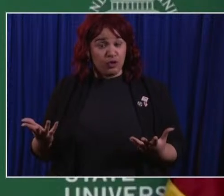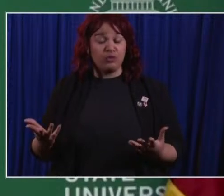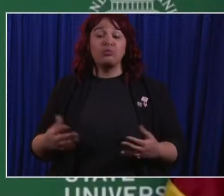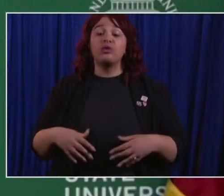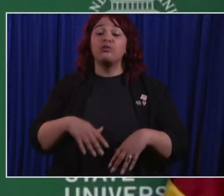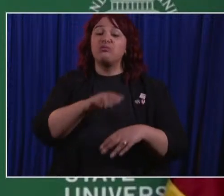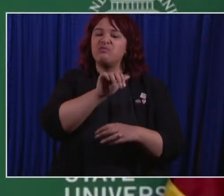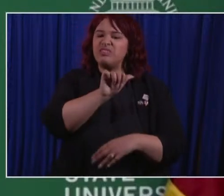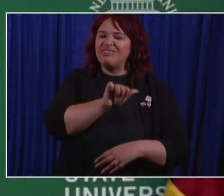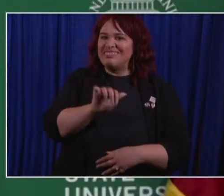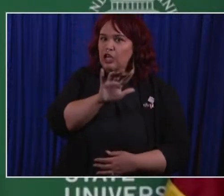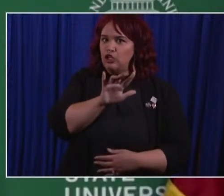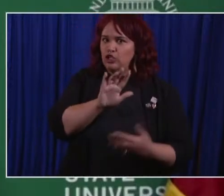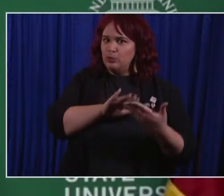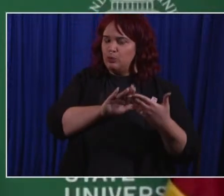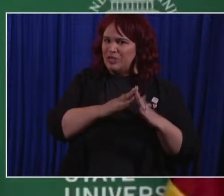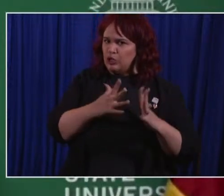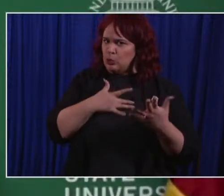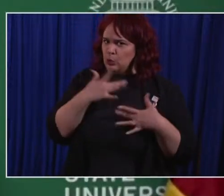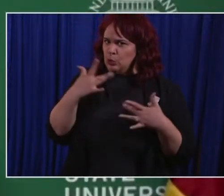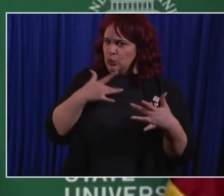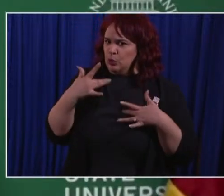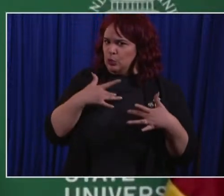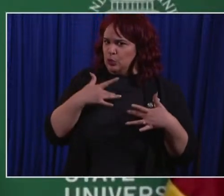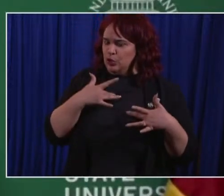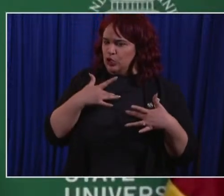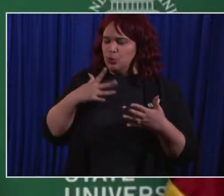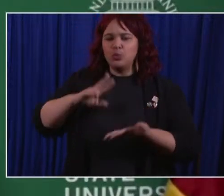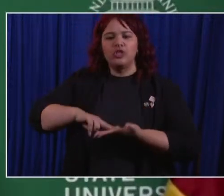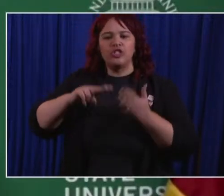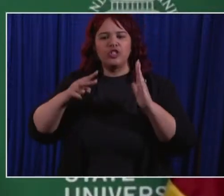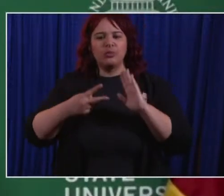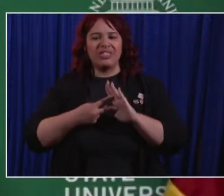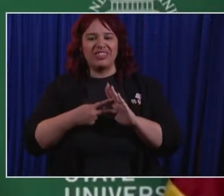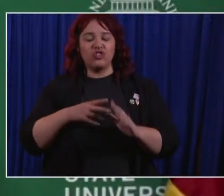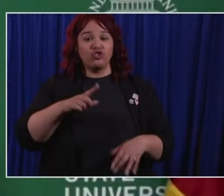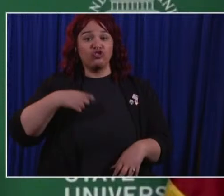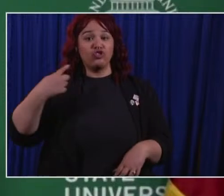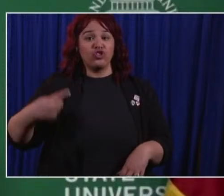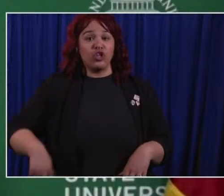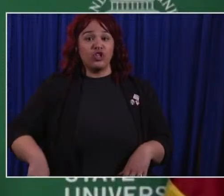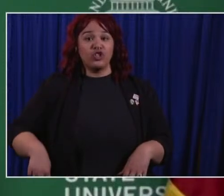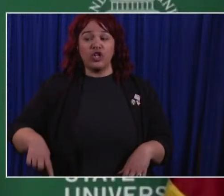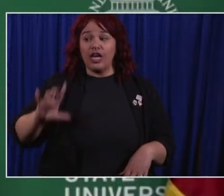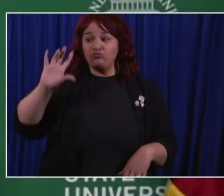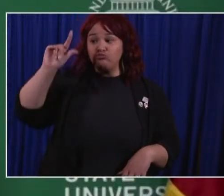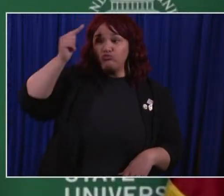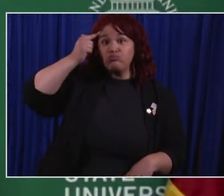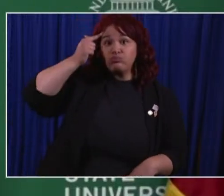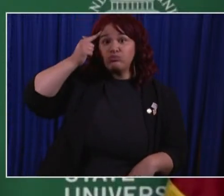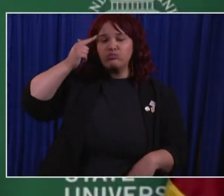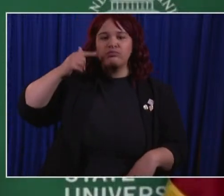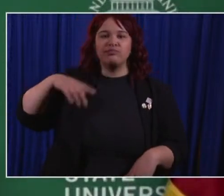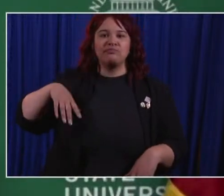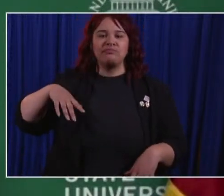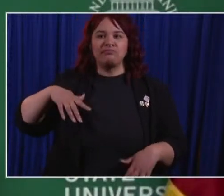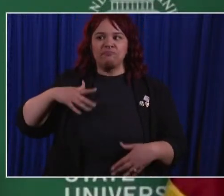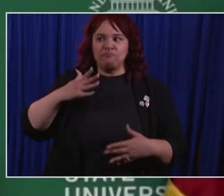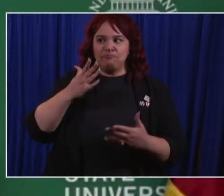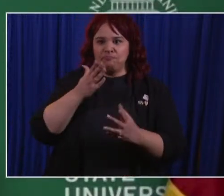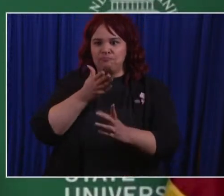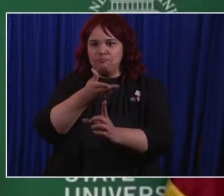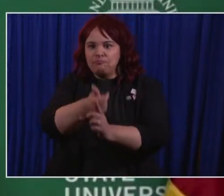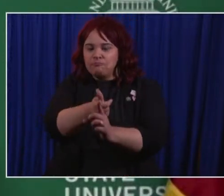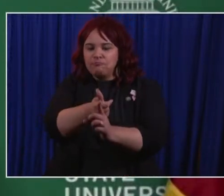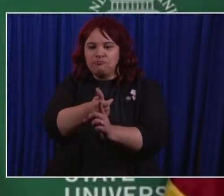said, what they have to say about the China regime for, the Taiwan island, being